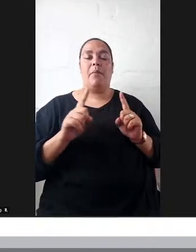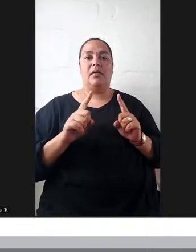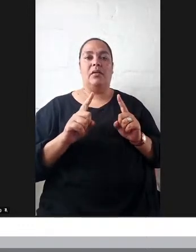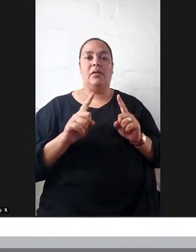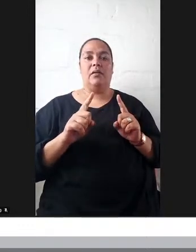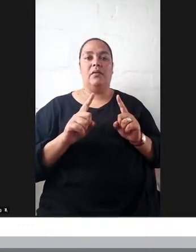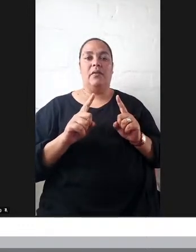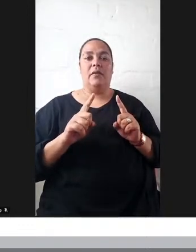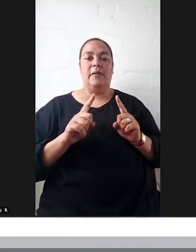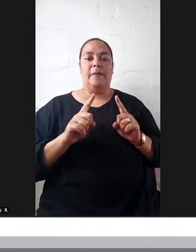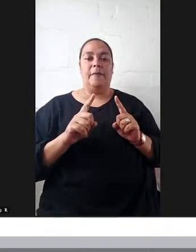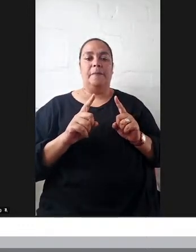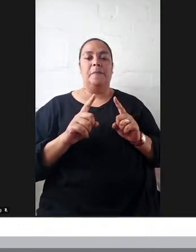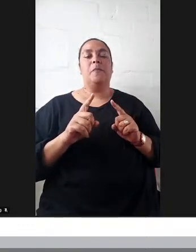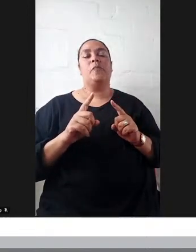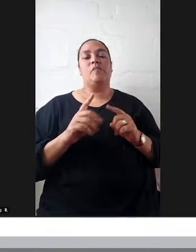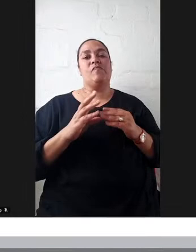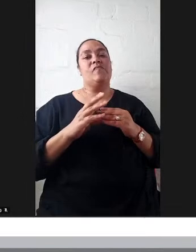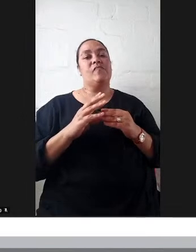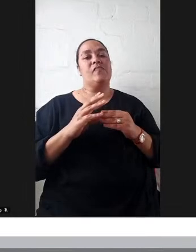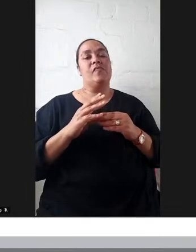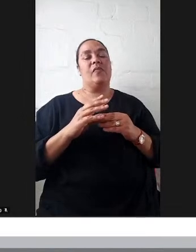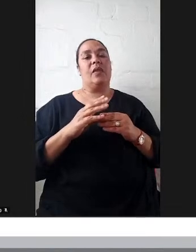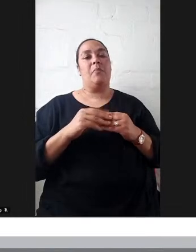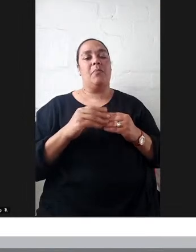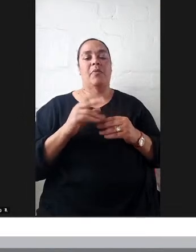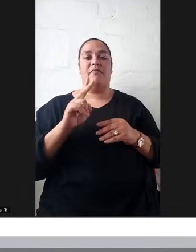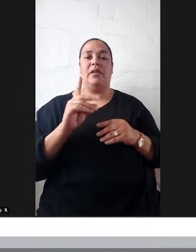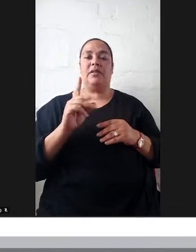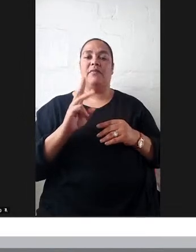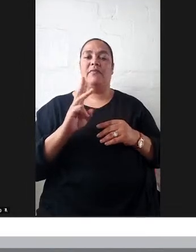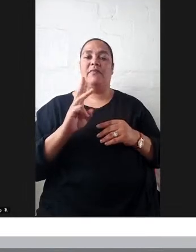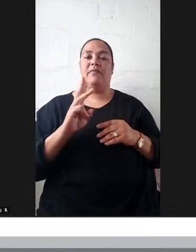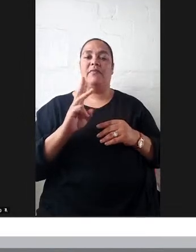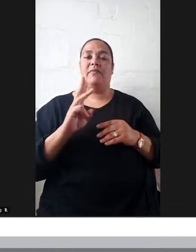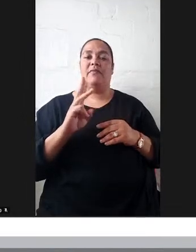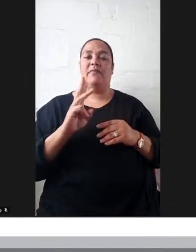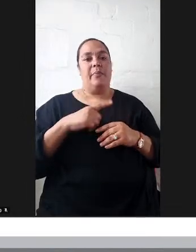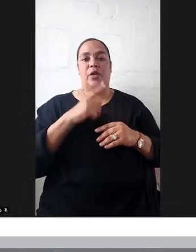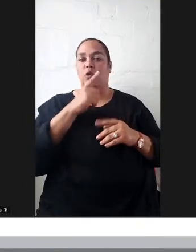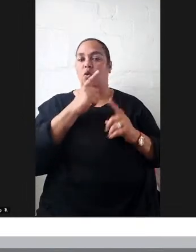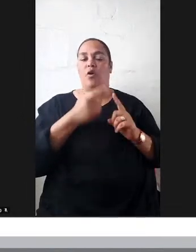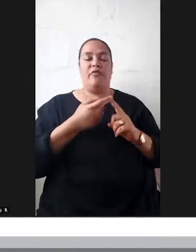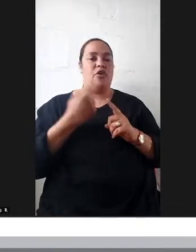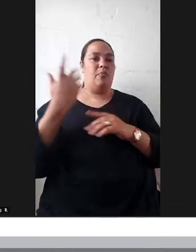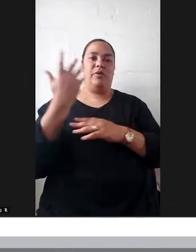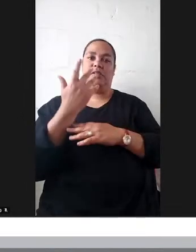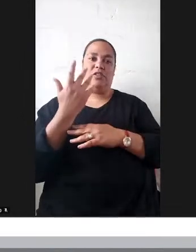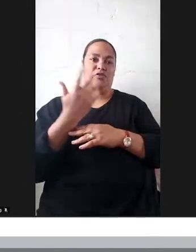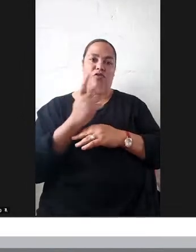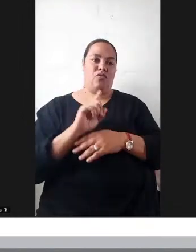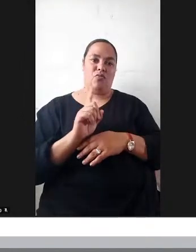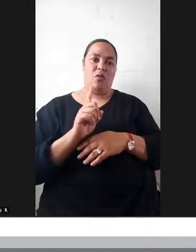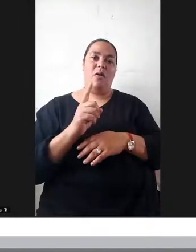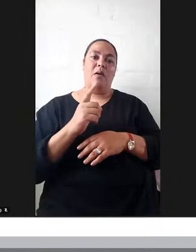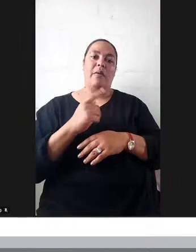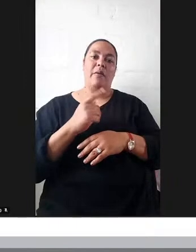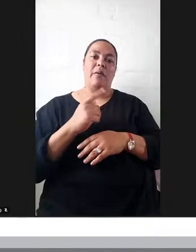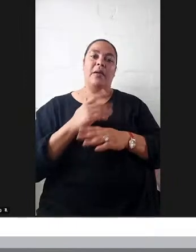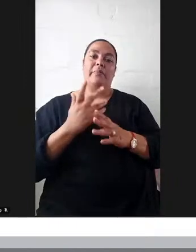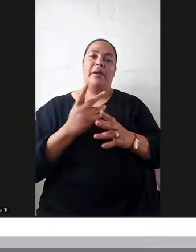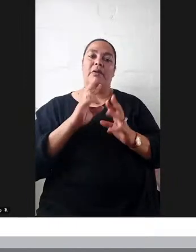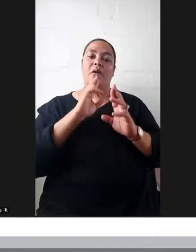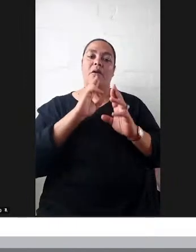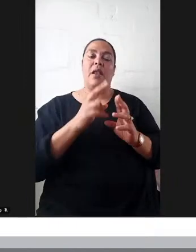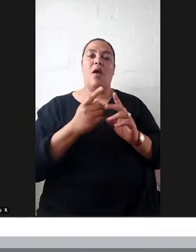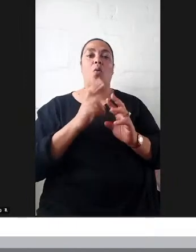Mr. van der Westhuizen, I did not talk from a presentation. I replied or responded to